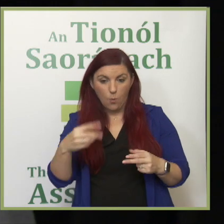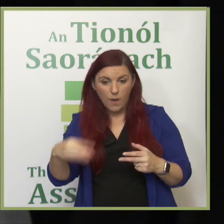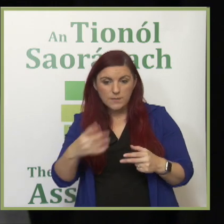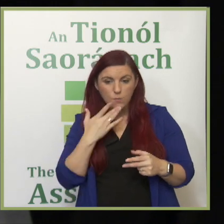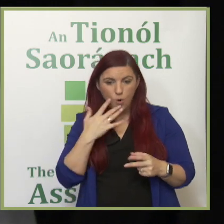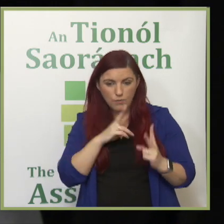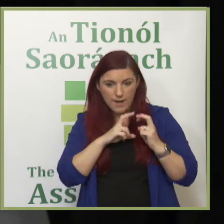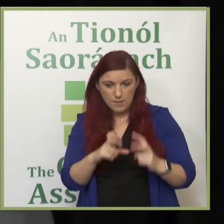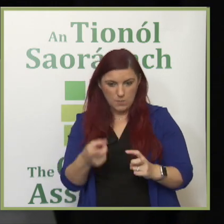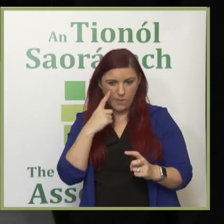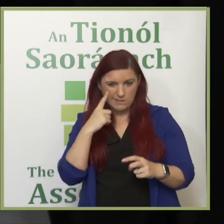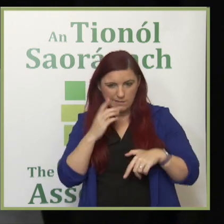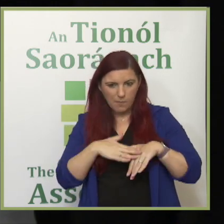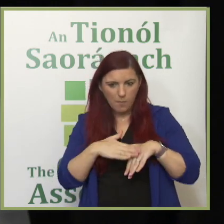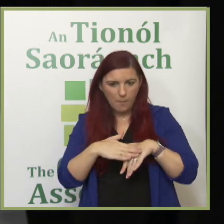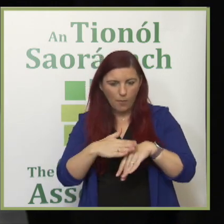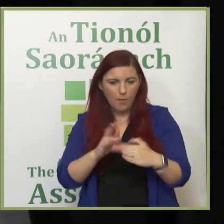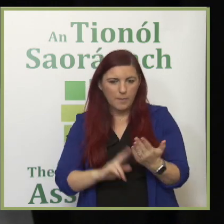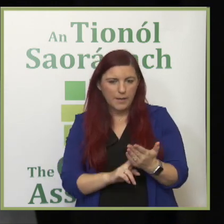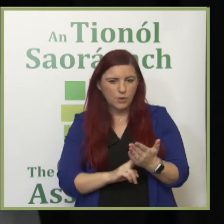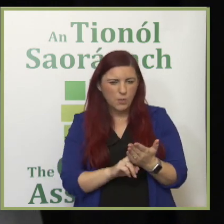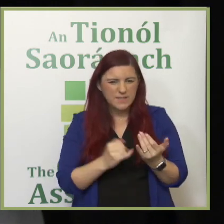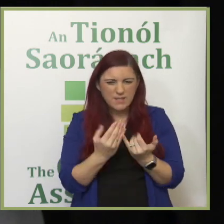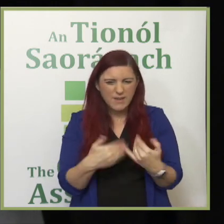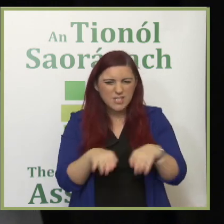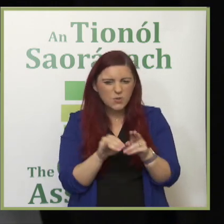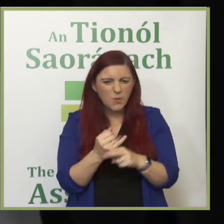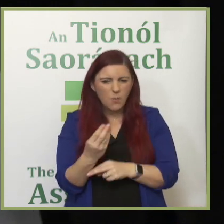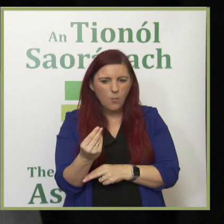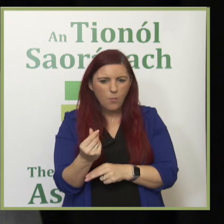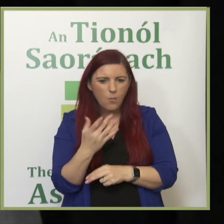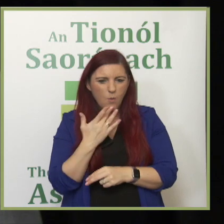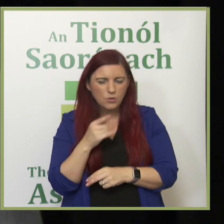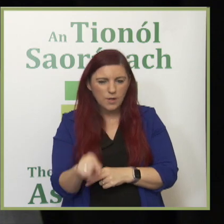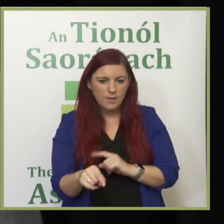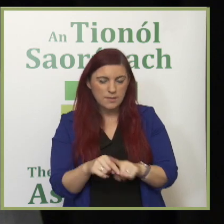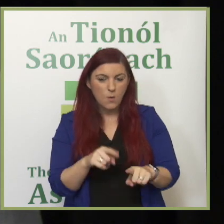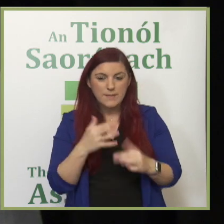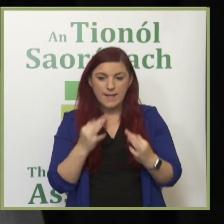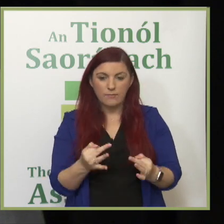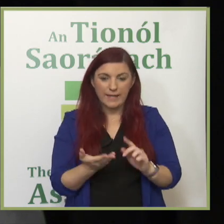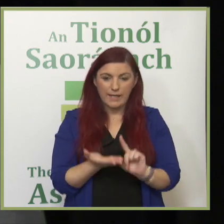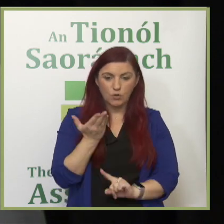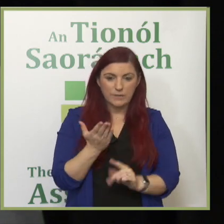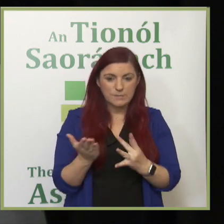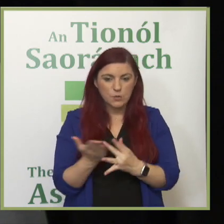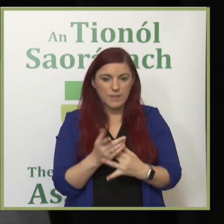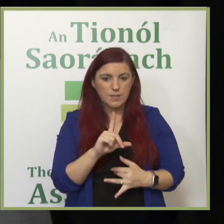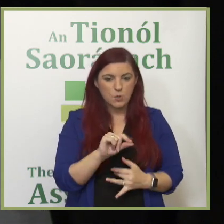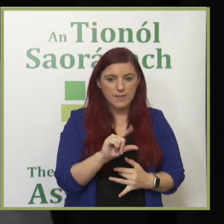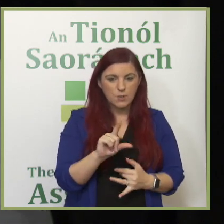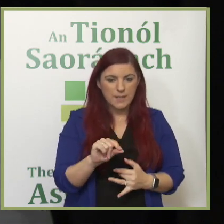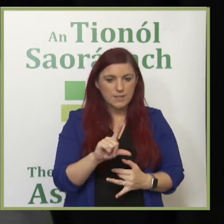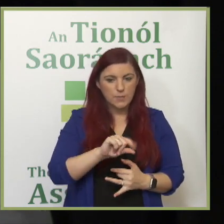were increases in some cities of the residues detected for these drugs between 2020 and 2021. Innovation